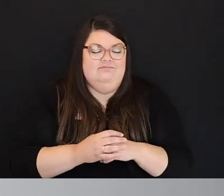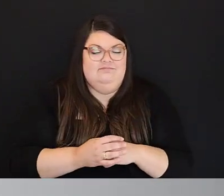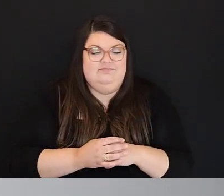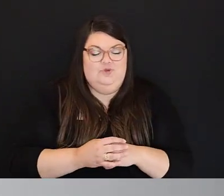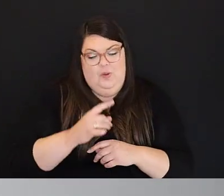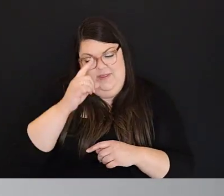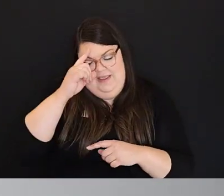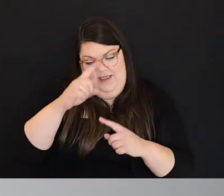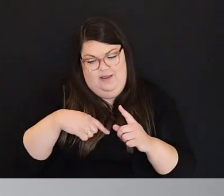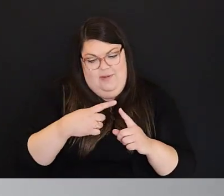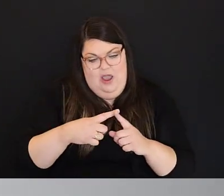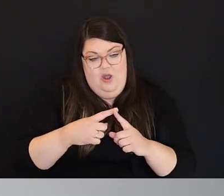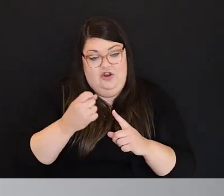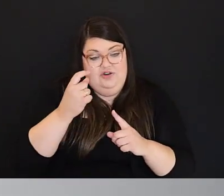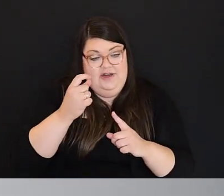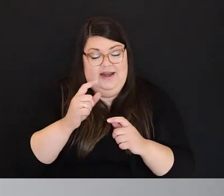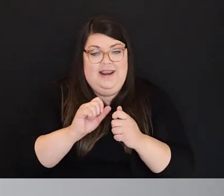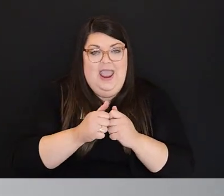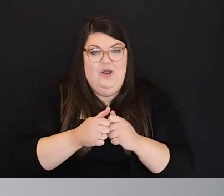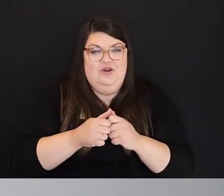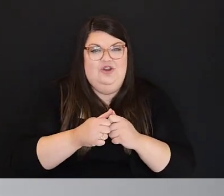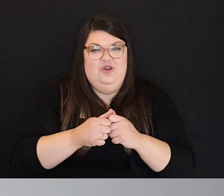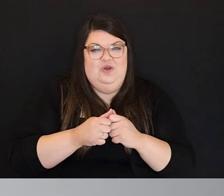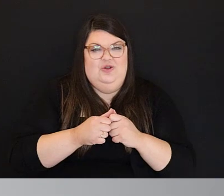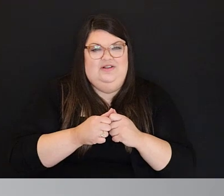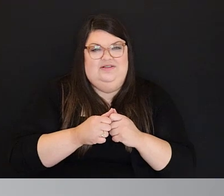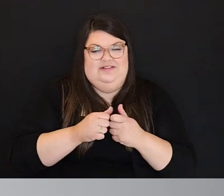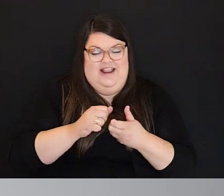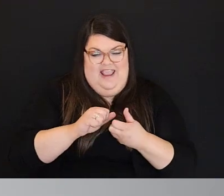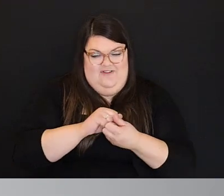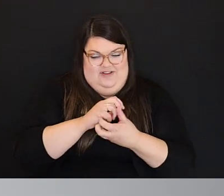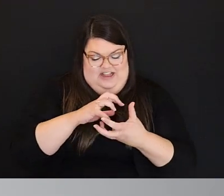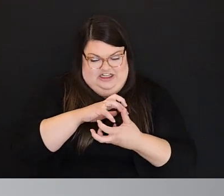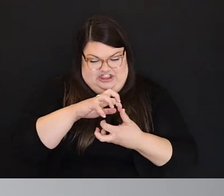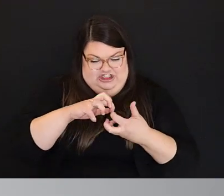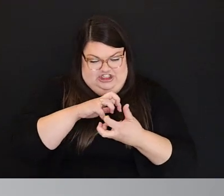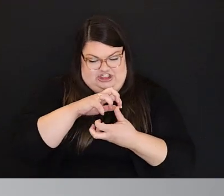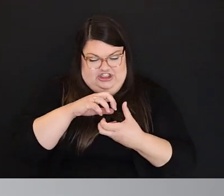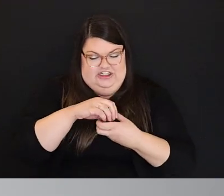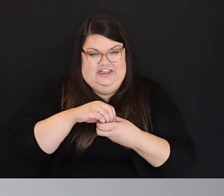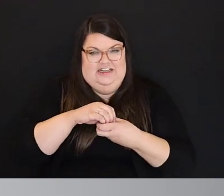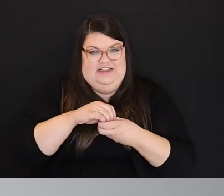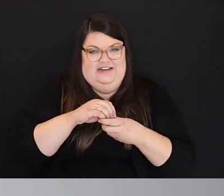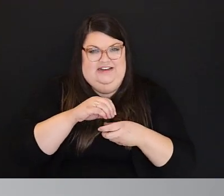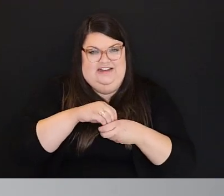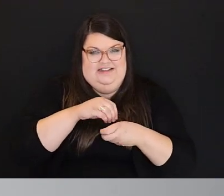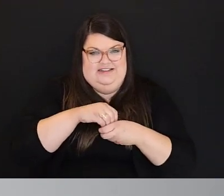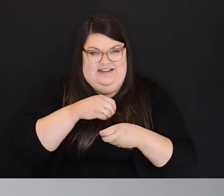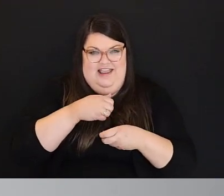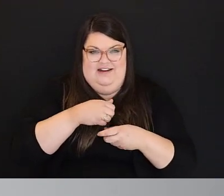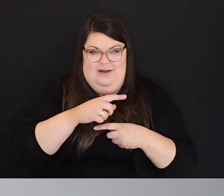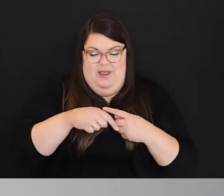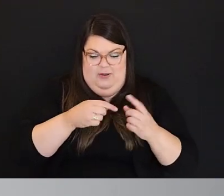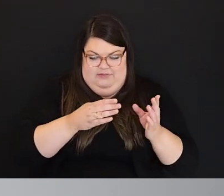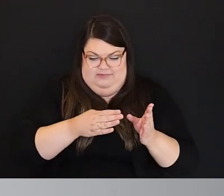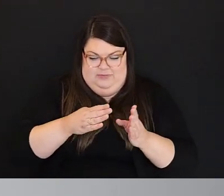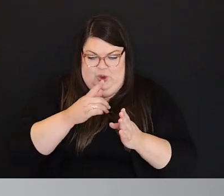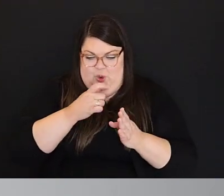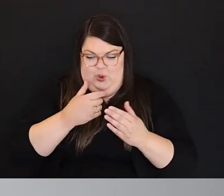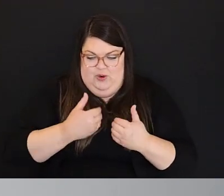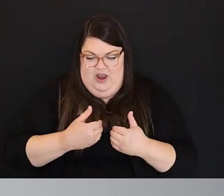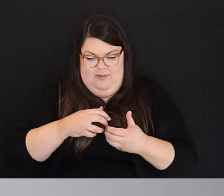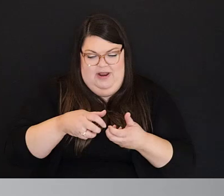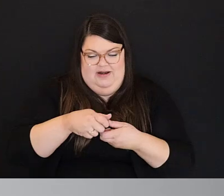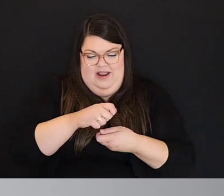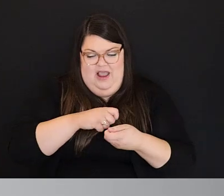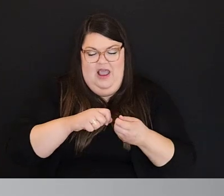understanding how to untie and untangle these patterns of self within myself